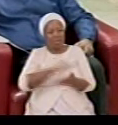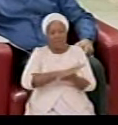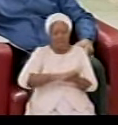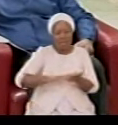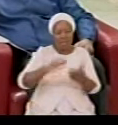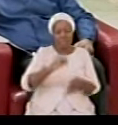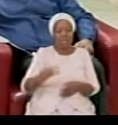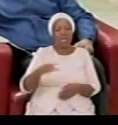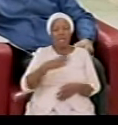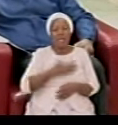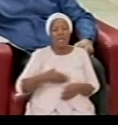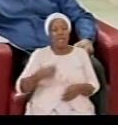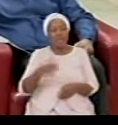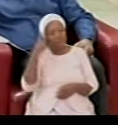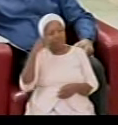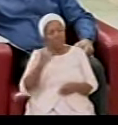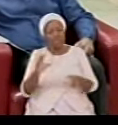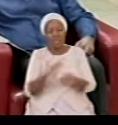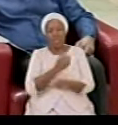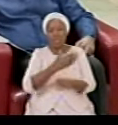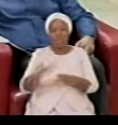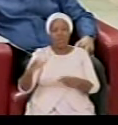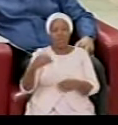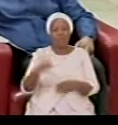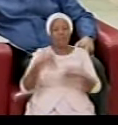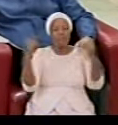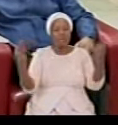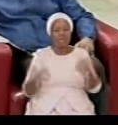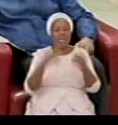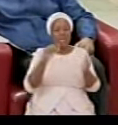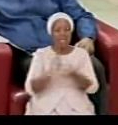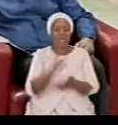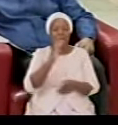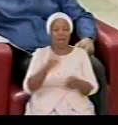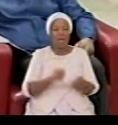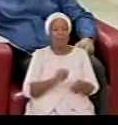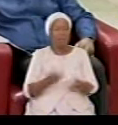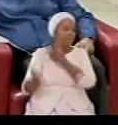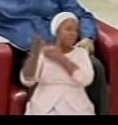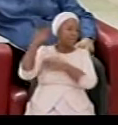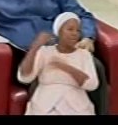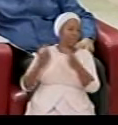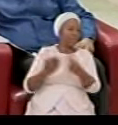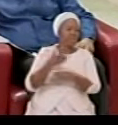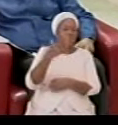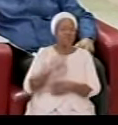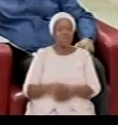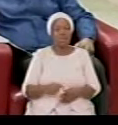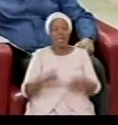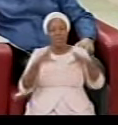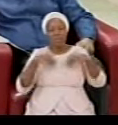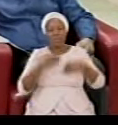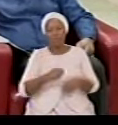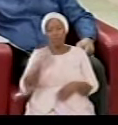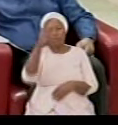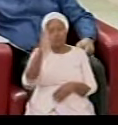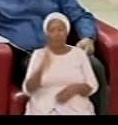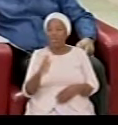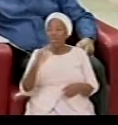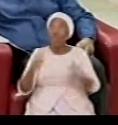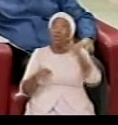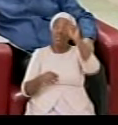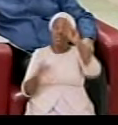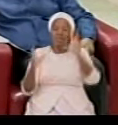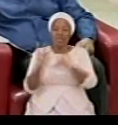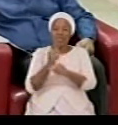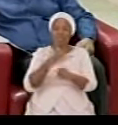and for the taking away of sins that are passed through the forbearance of God. He takes away